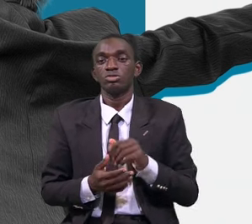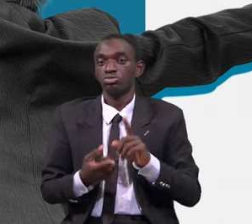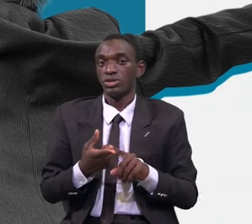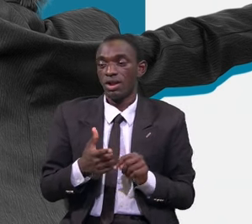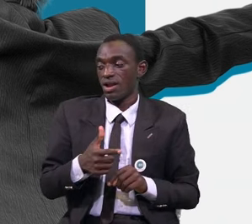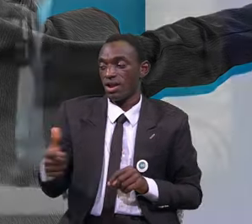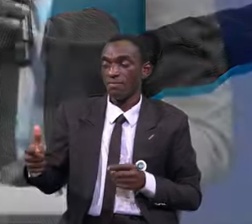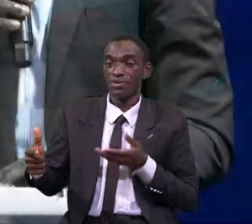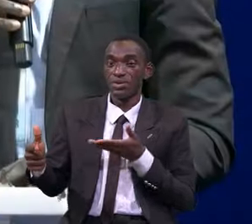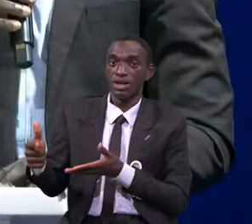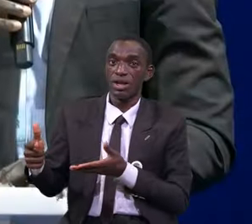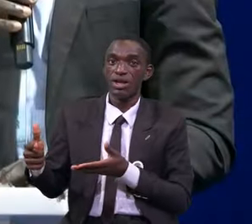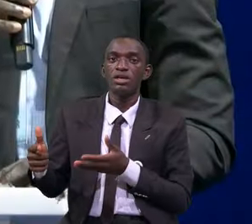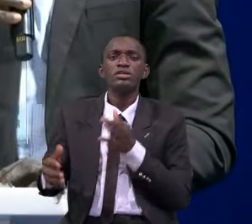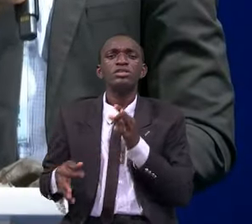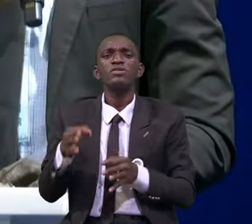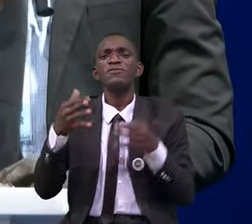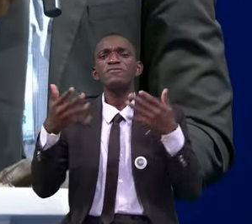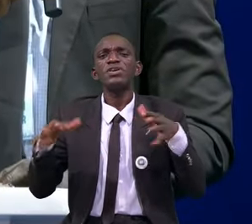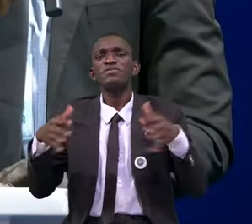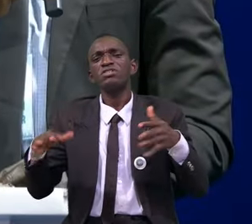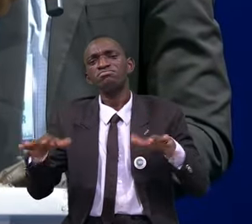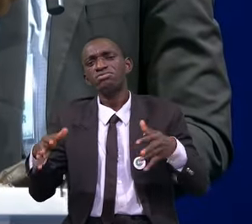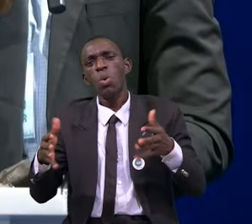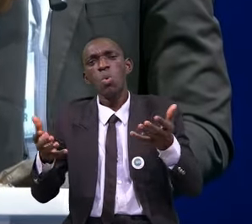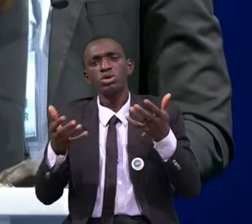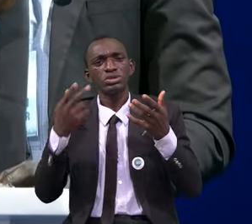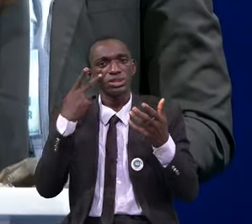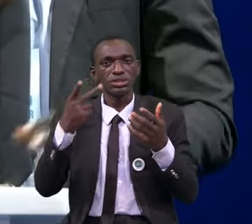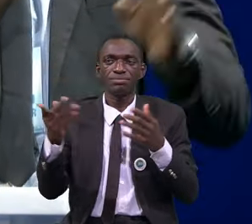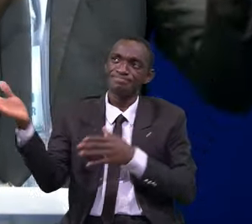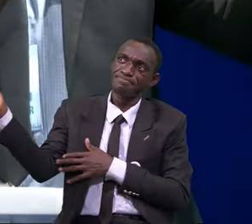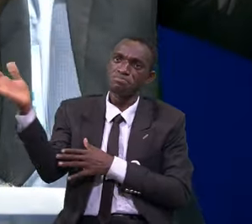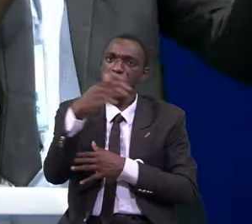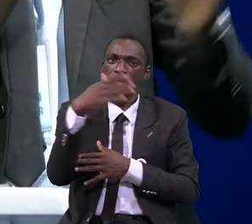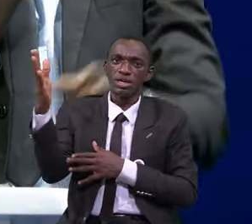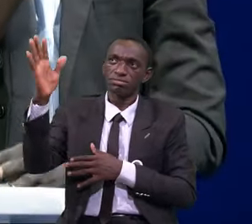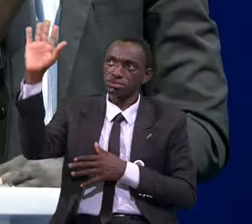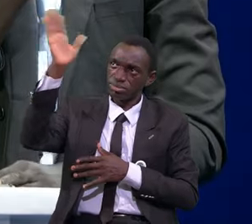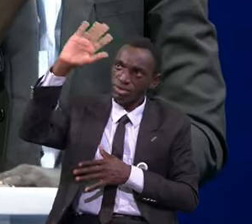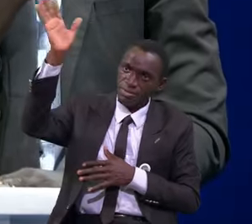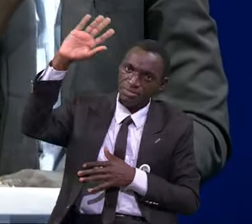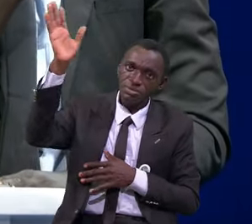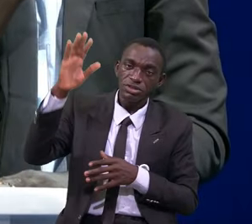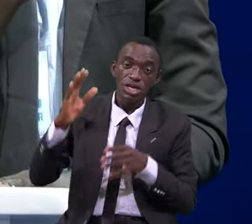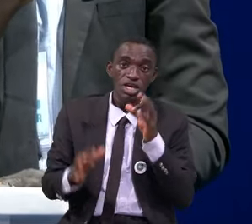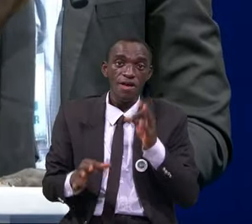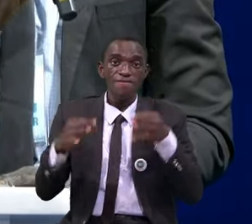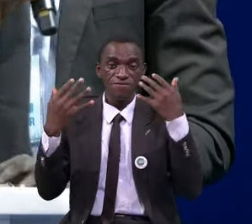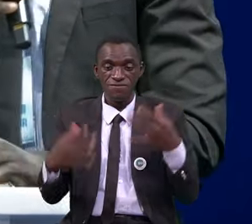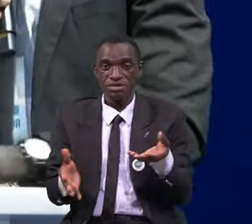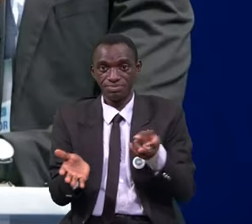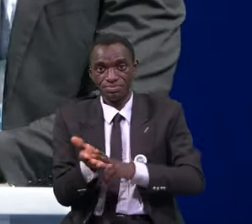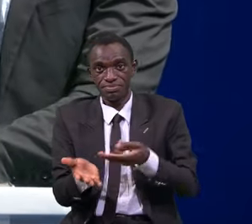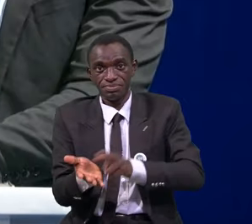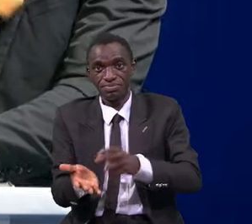if you are true, let's see, just wave the banner at me. À gauche ici, si vous avez fini, levez votre drapeau.